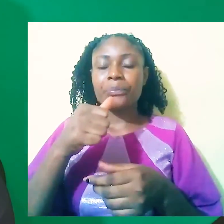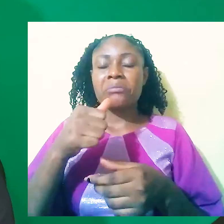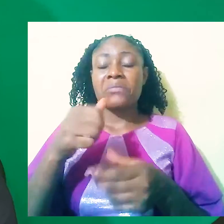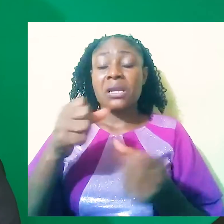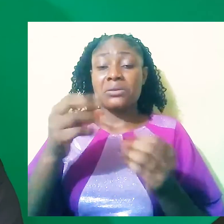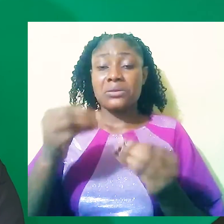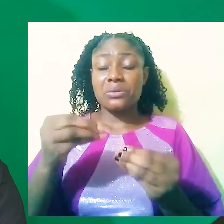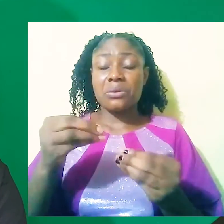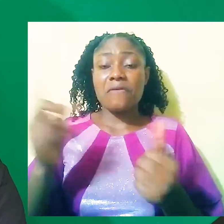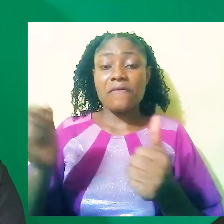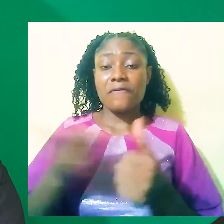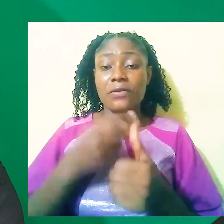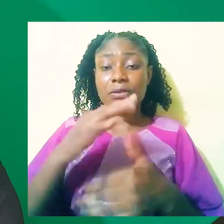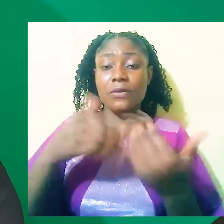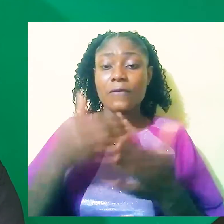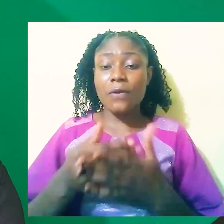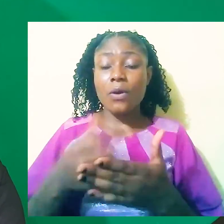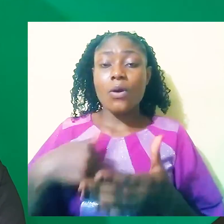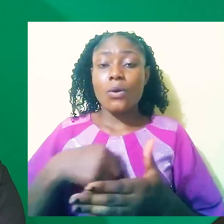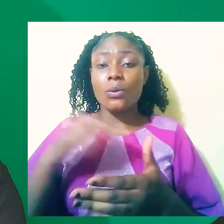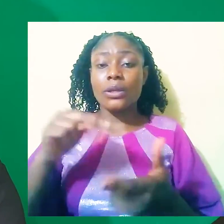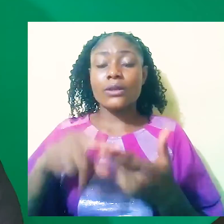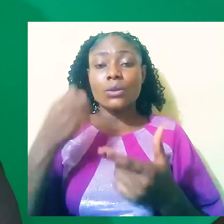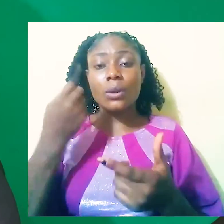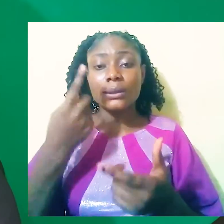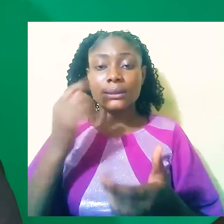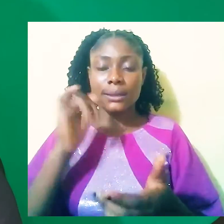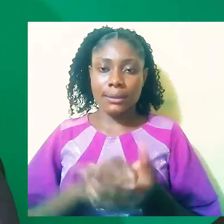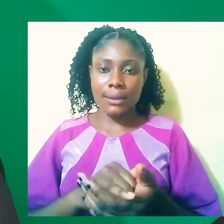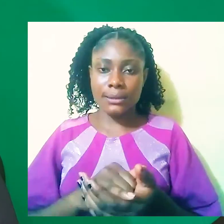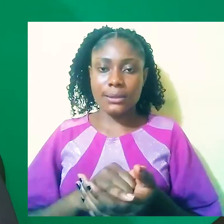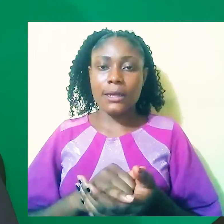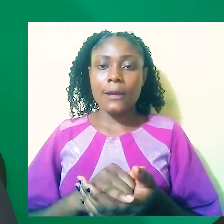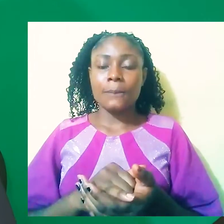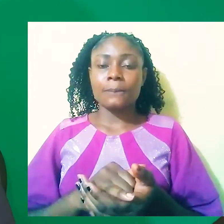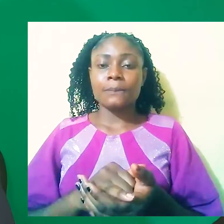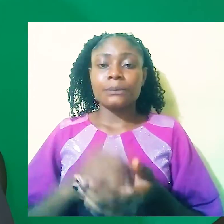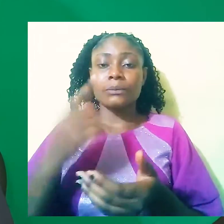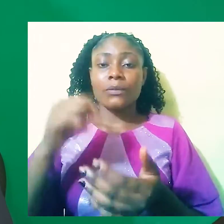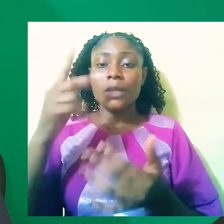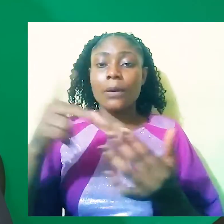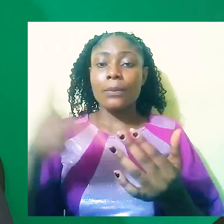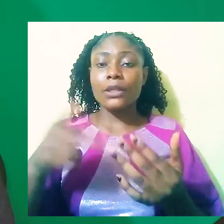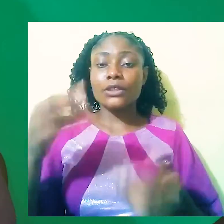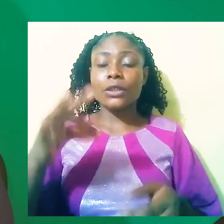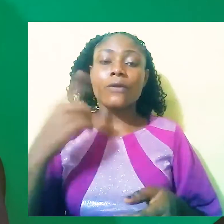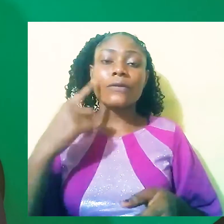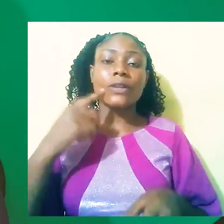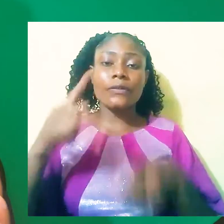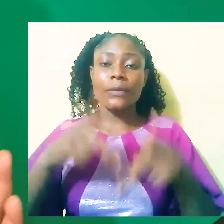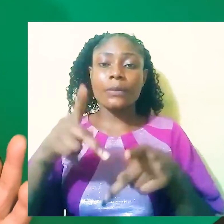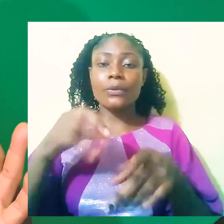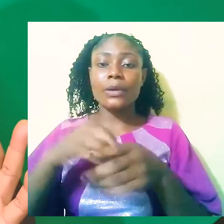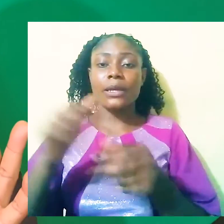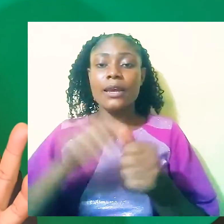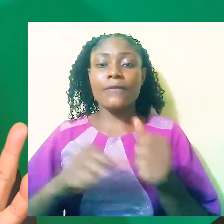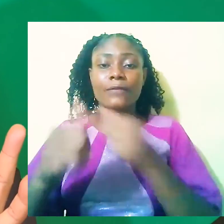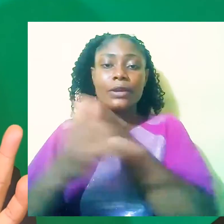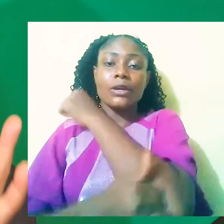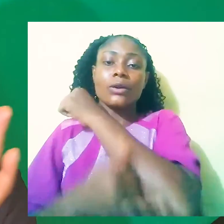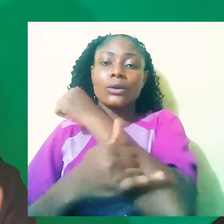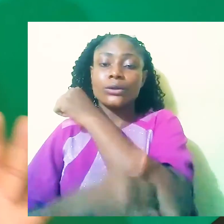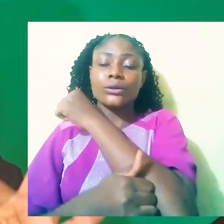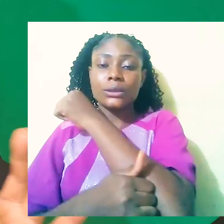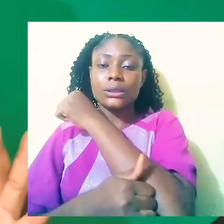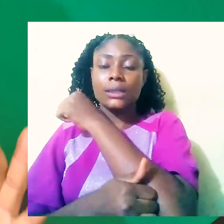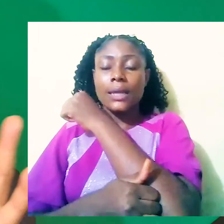significant position in Africa. So first of all, we need to understand that